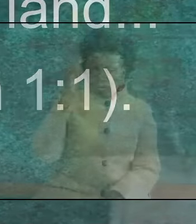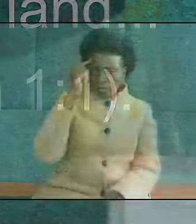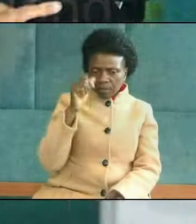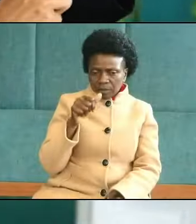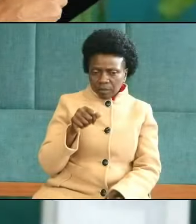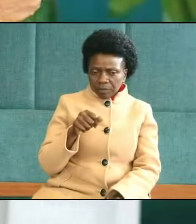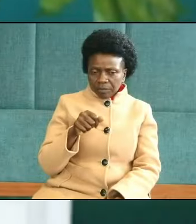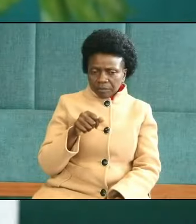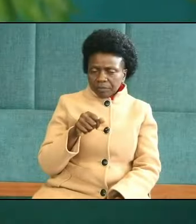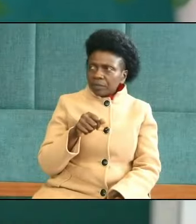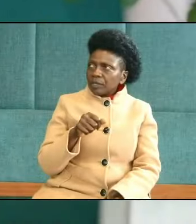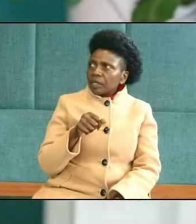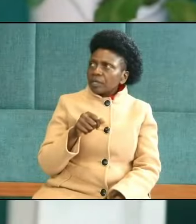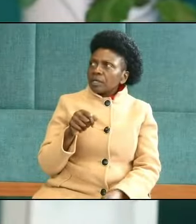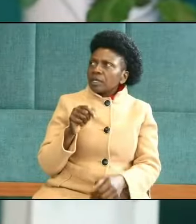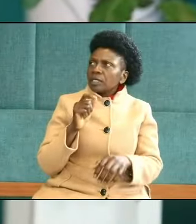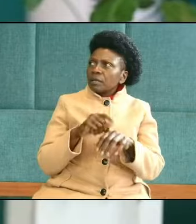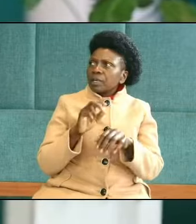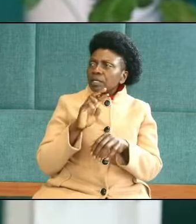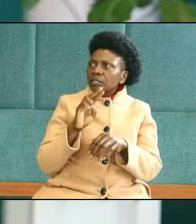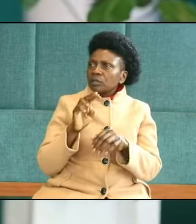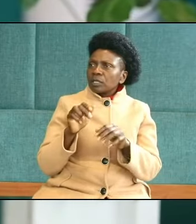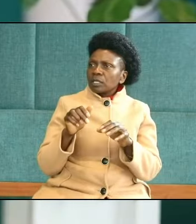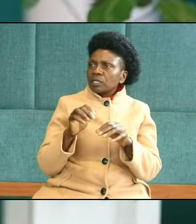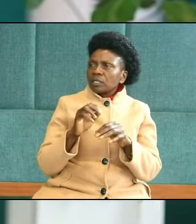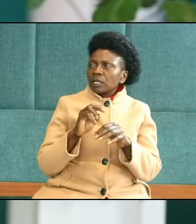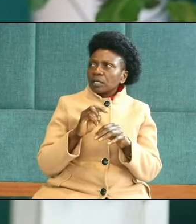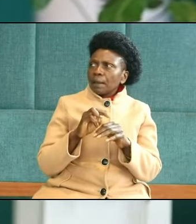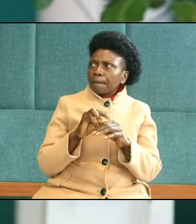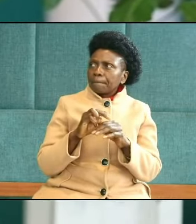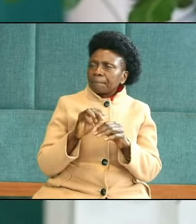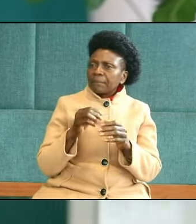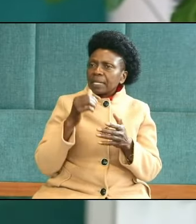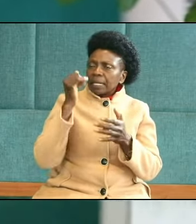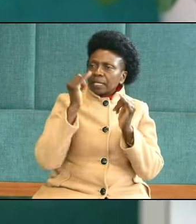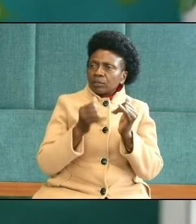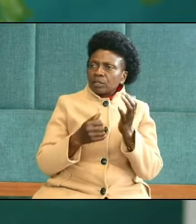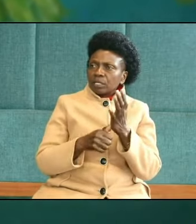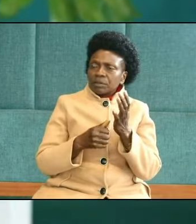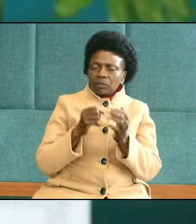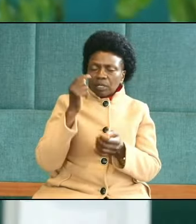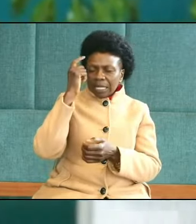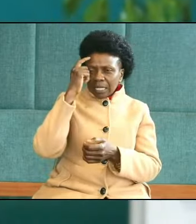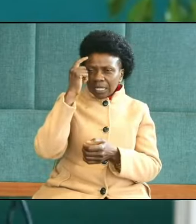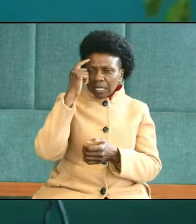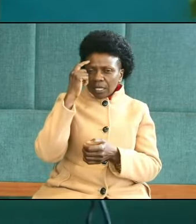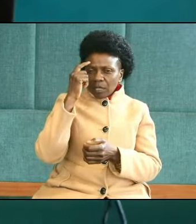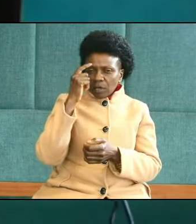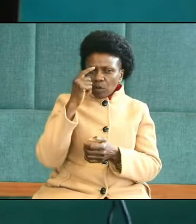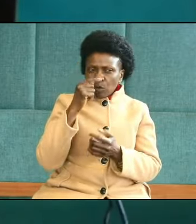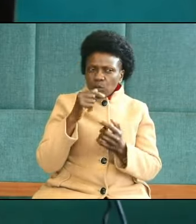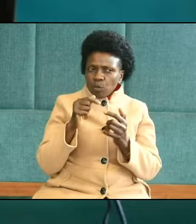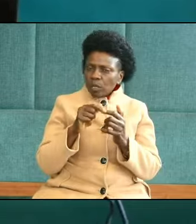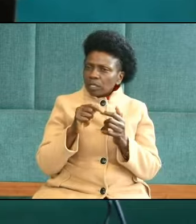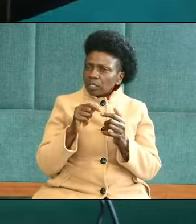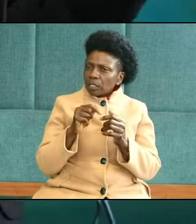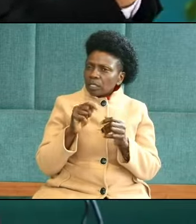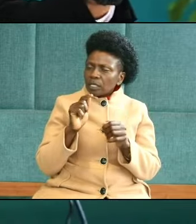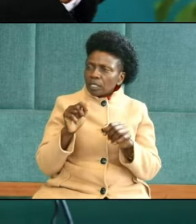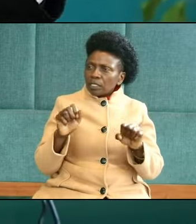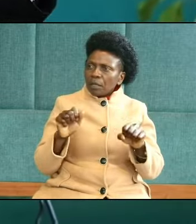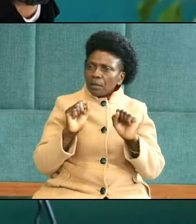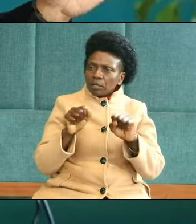time identifier in the New or in the Old Testament, you have to think, when was this happening? To give you